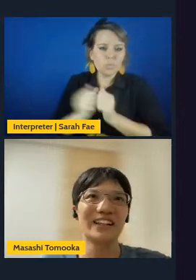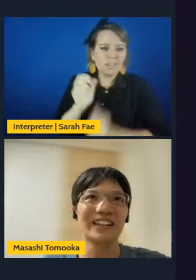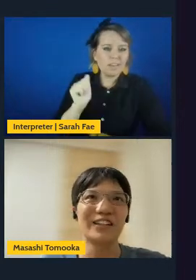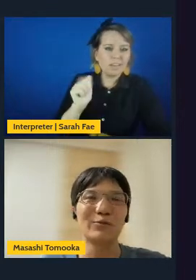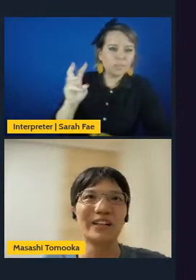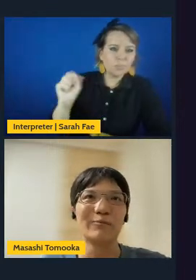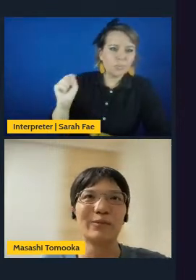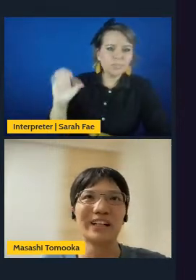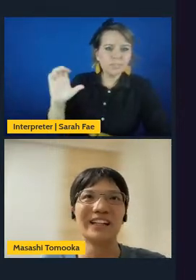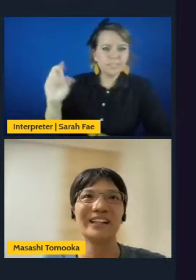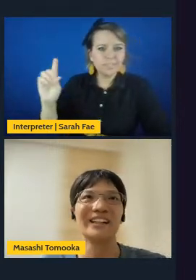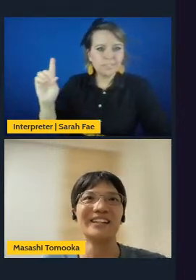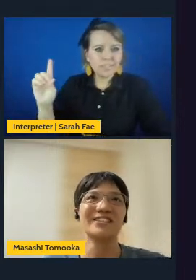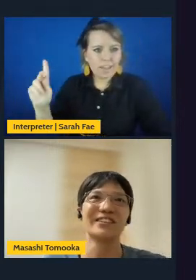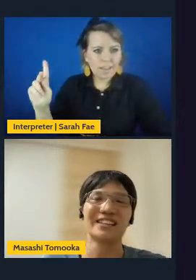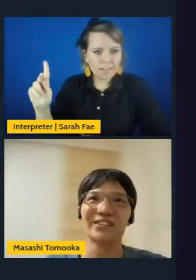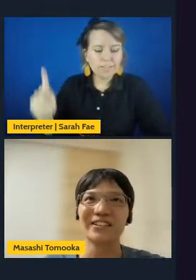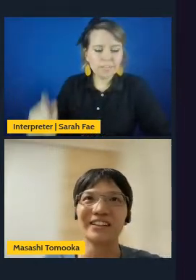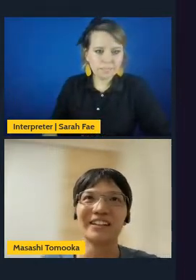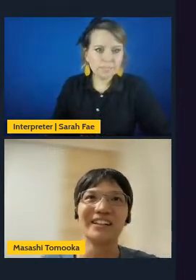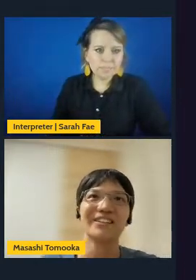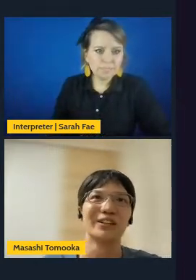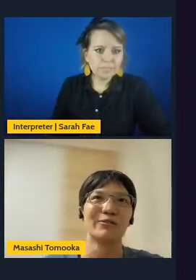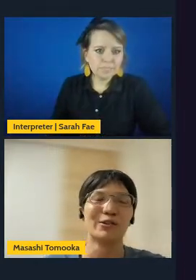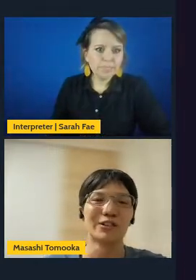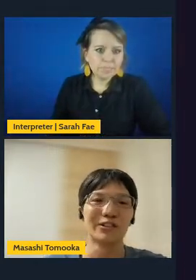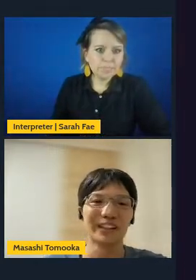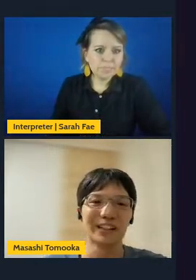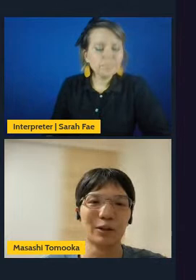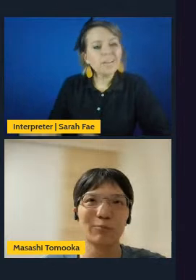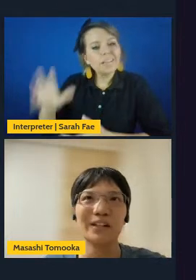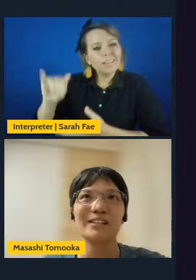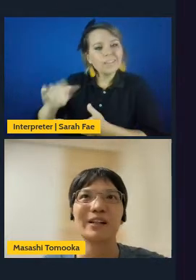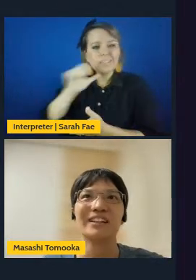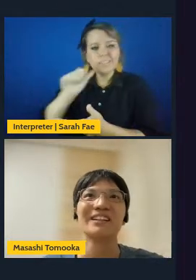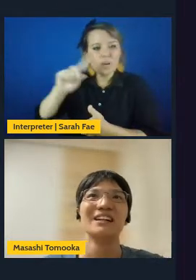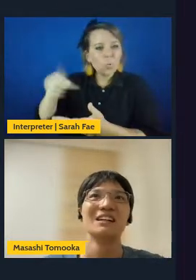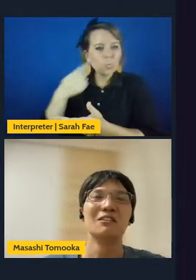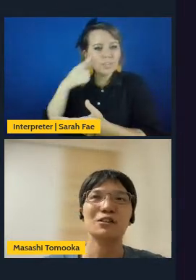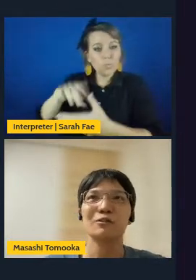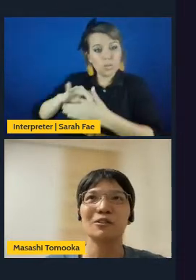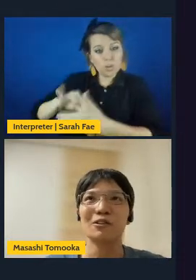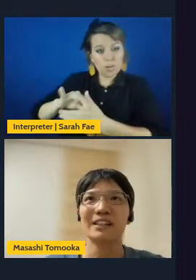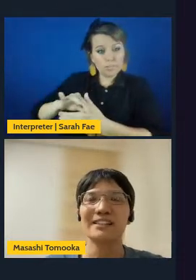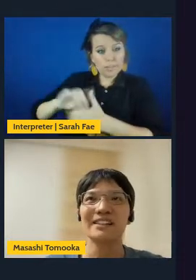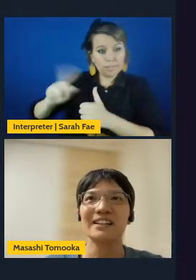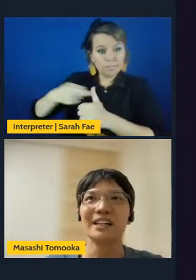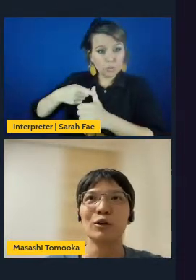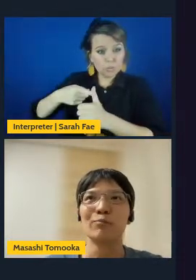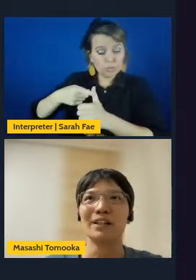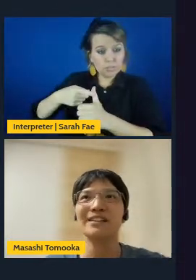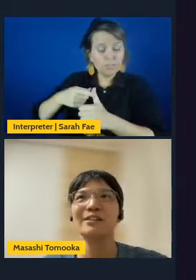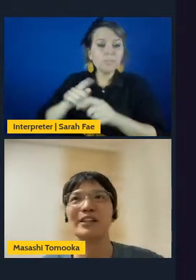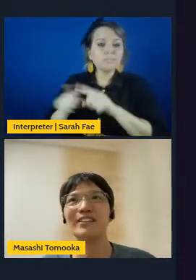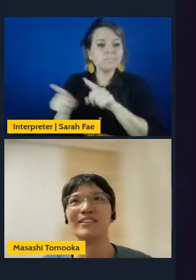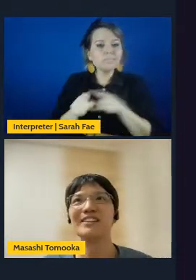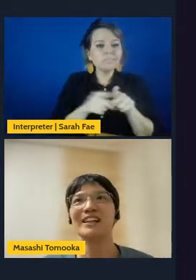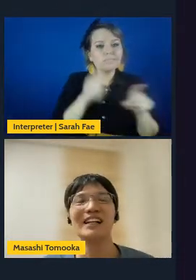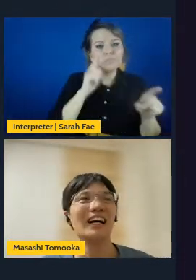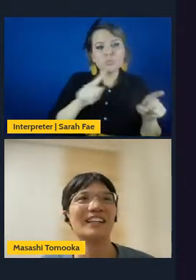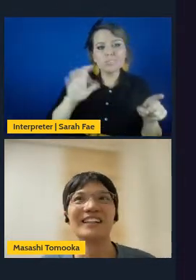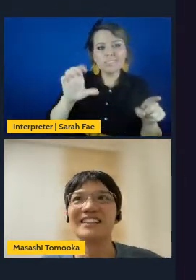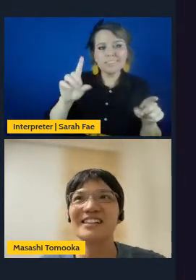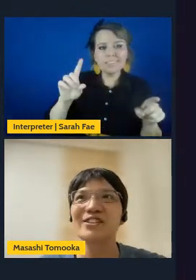despite what the title may imply, this talk does not intend it only for front-end developers, but also for all the CDK developers,